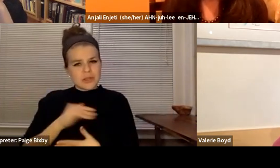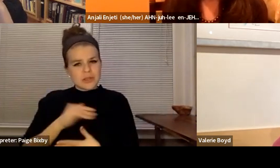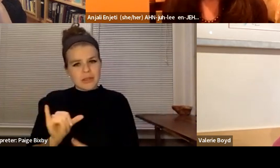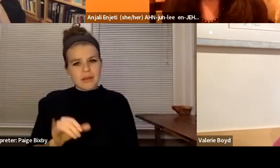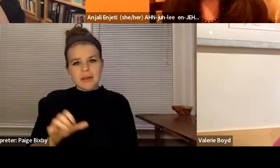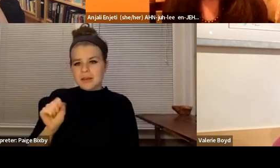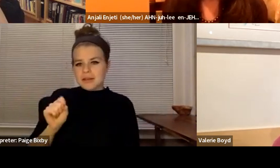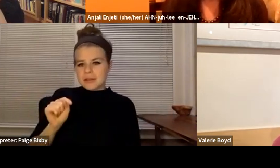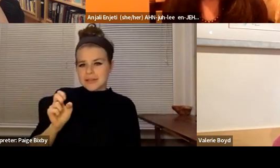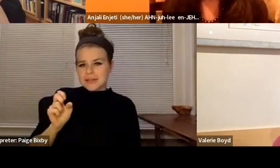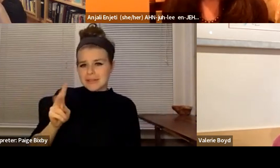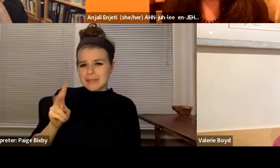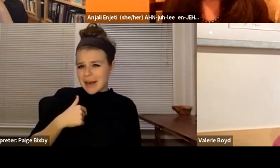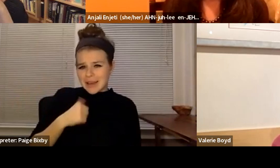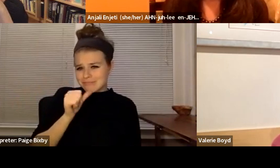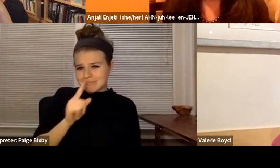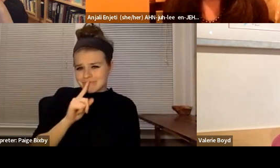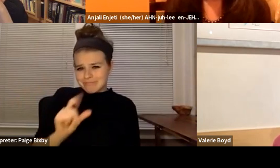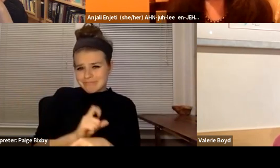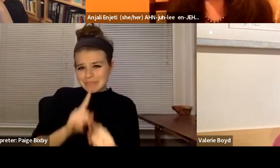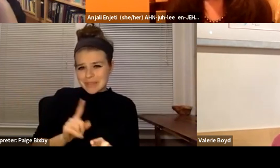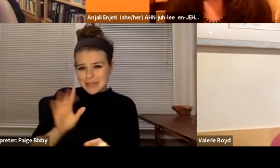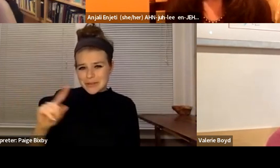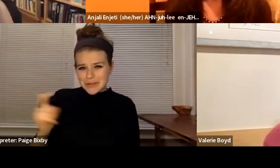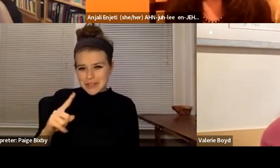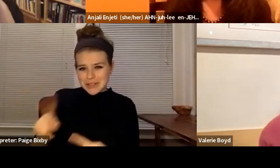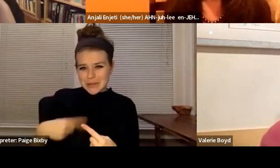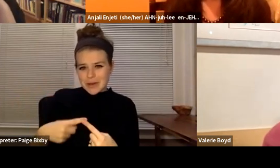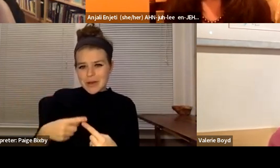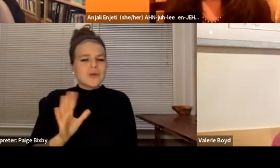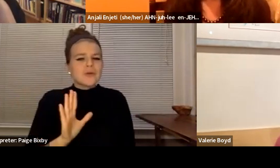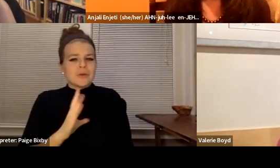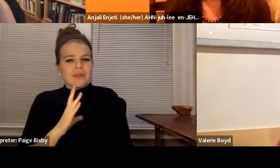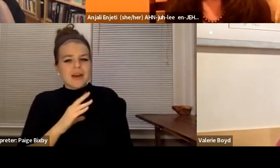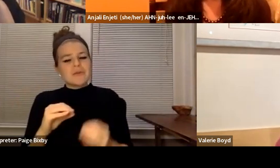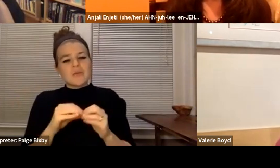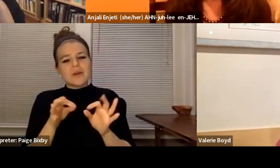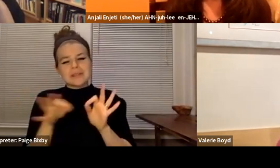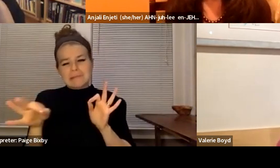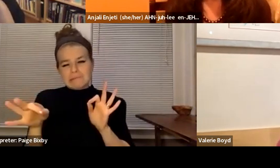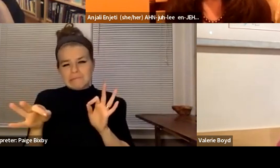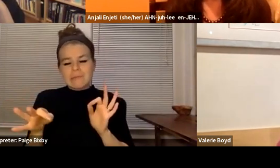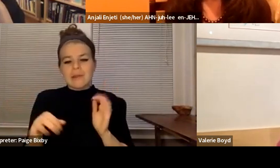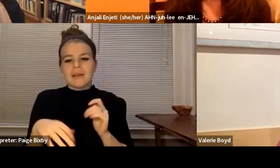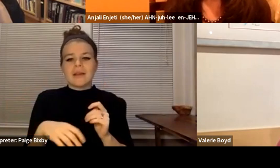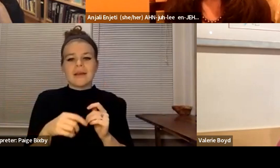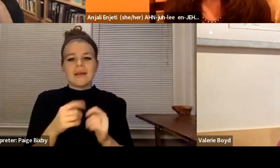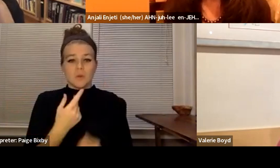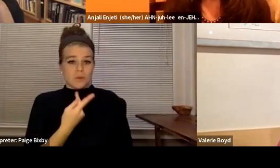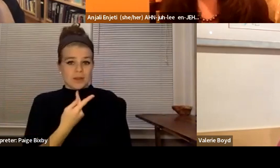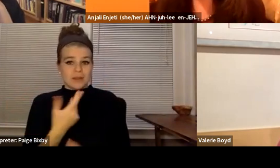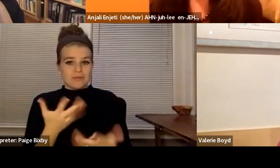Steve, I didn't really answer your question about. No, it was more a statement, and it's in conversations we've had that,